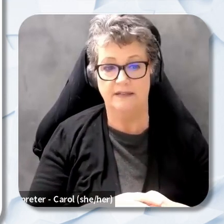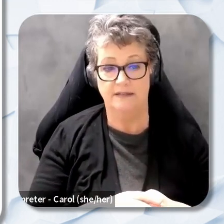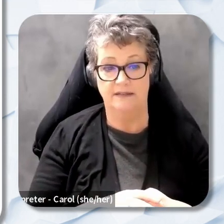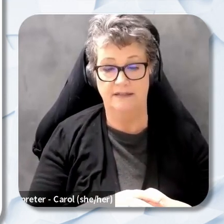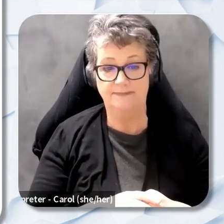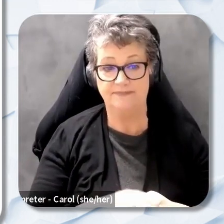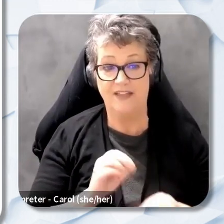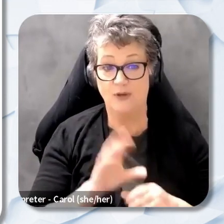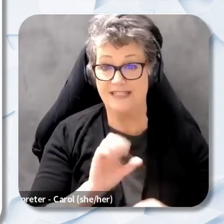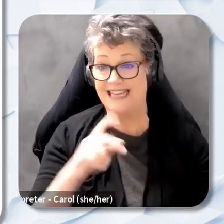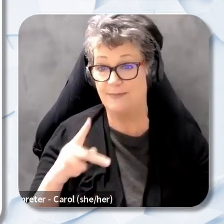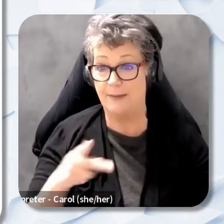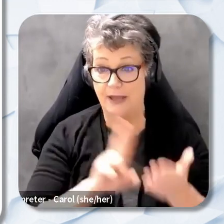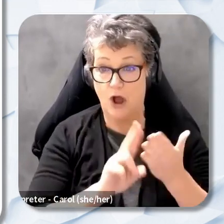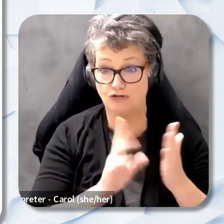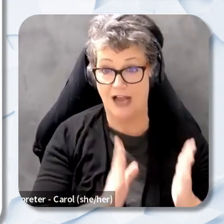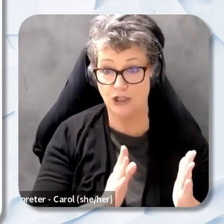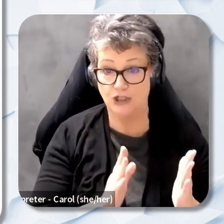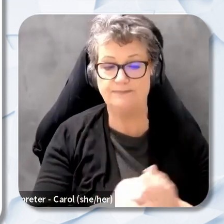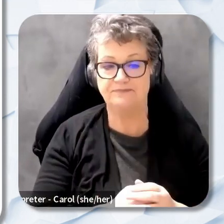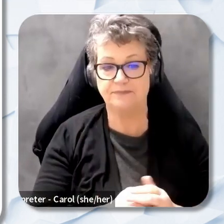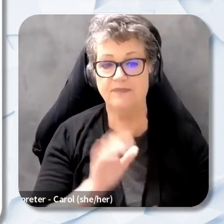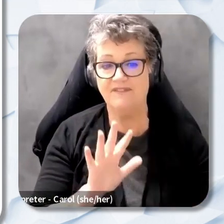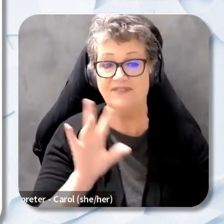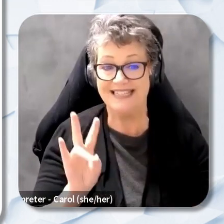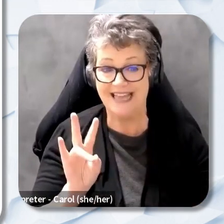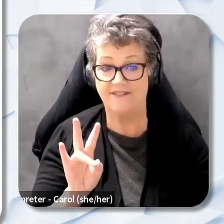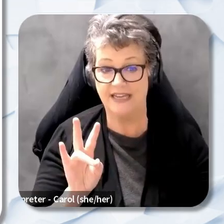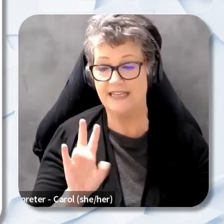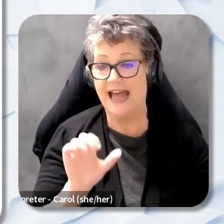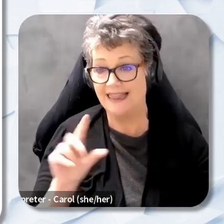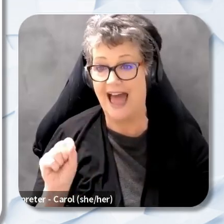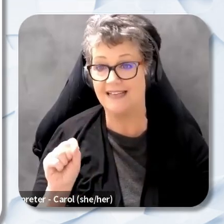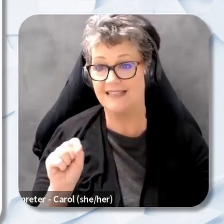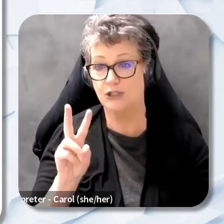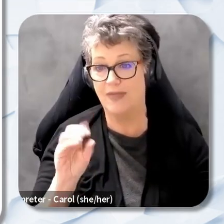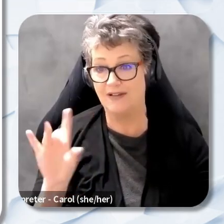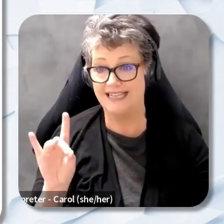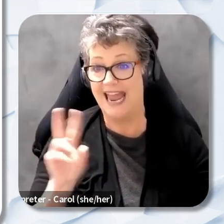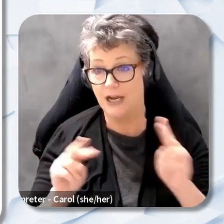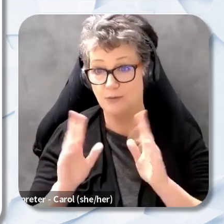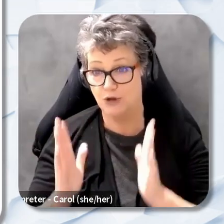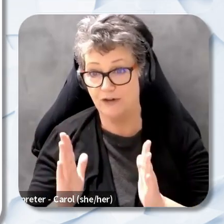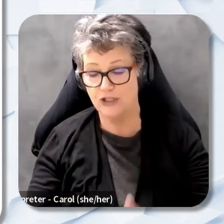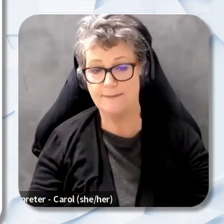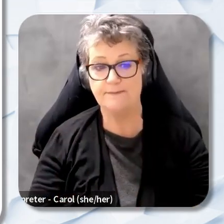those CSPP contractors, there were 57 Class 2008